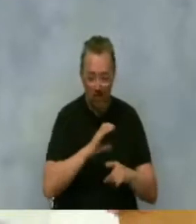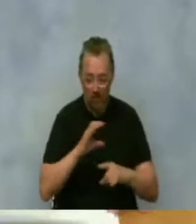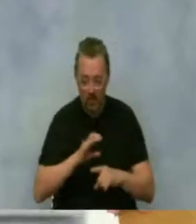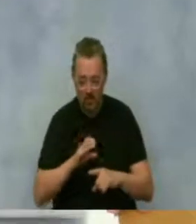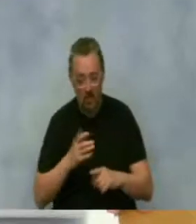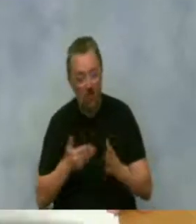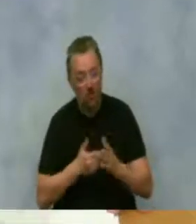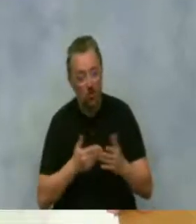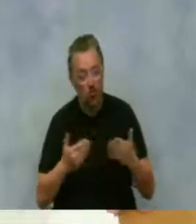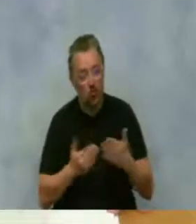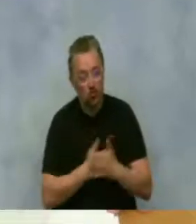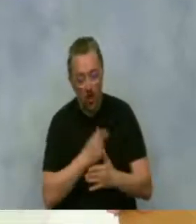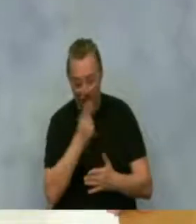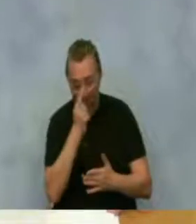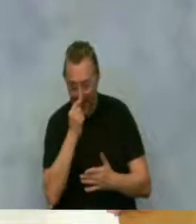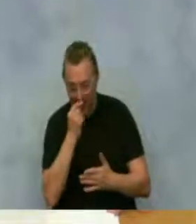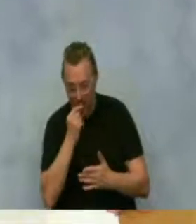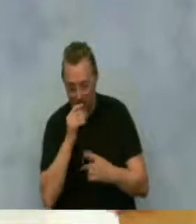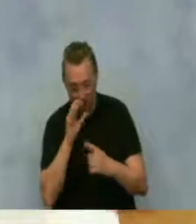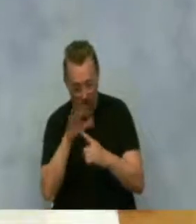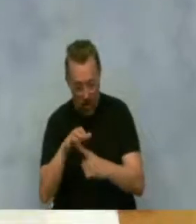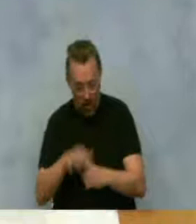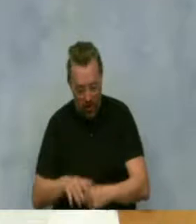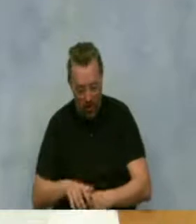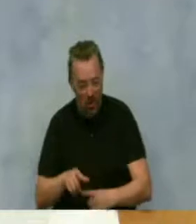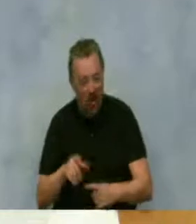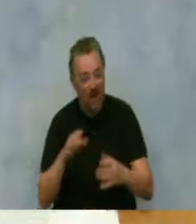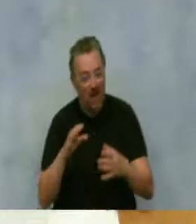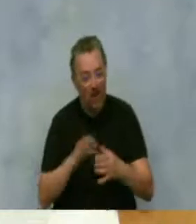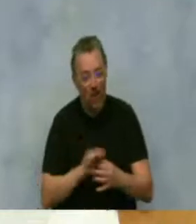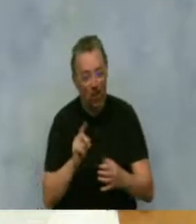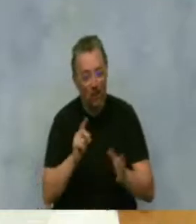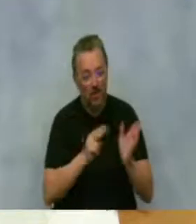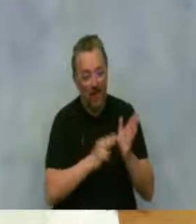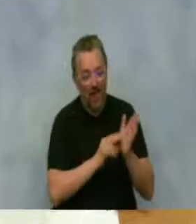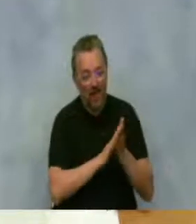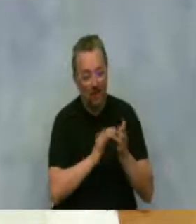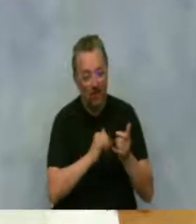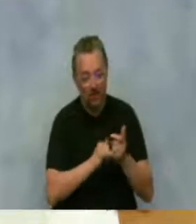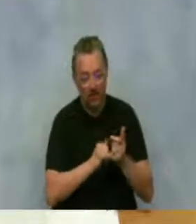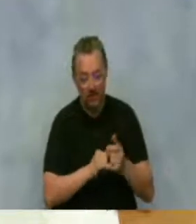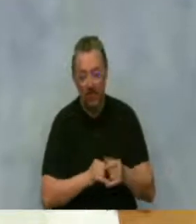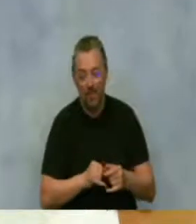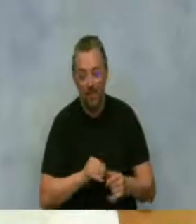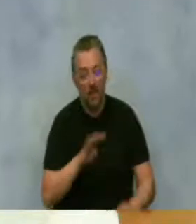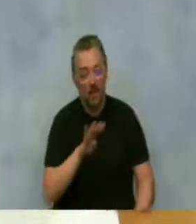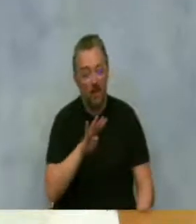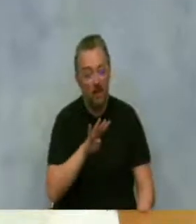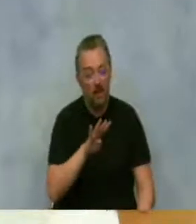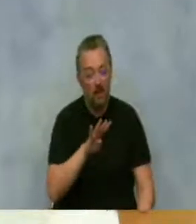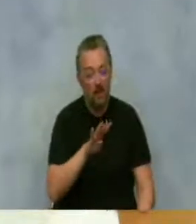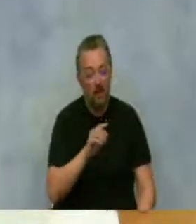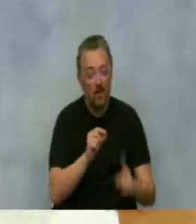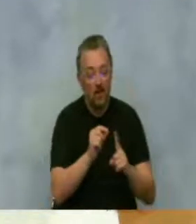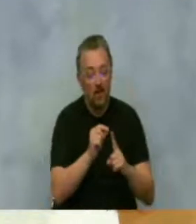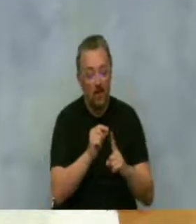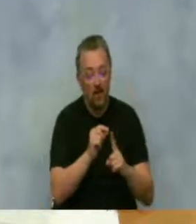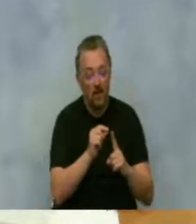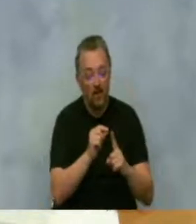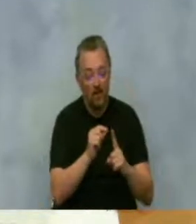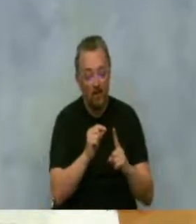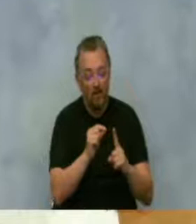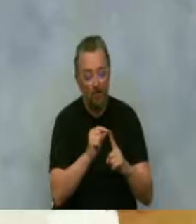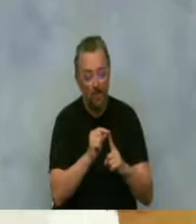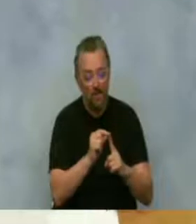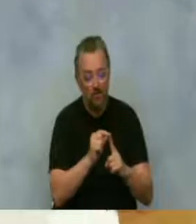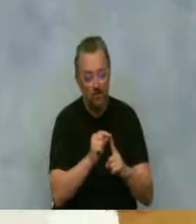sites consistent with the LHS priorities. Table 1 on page 114 sets